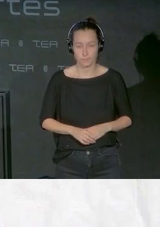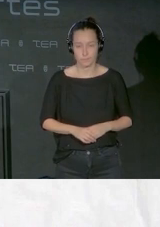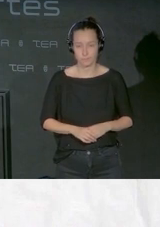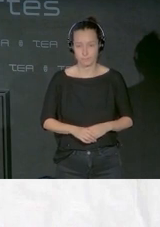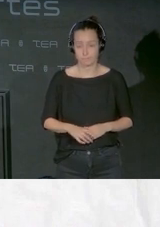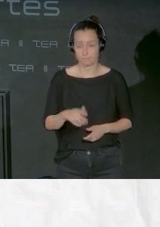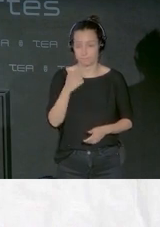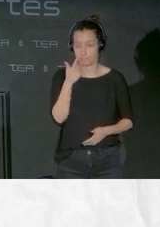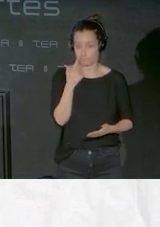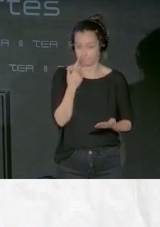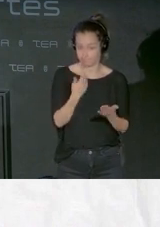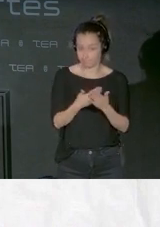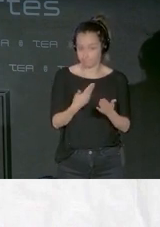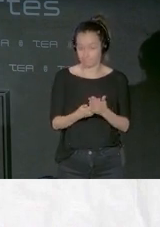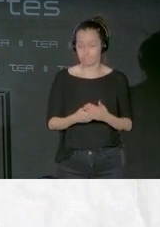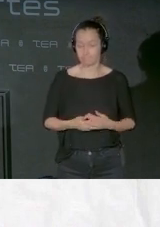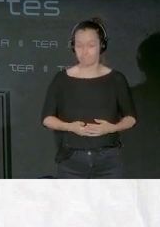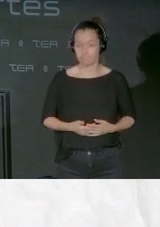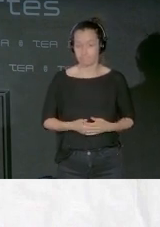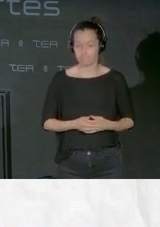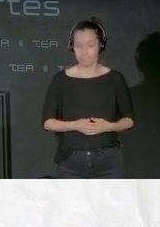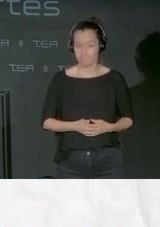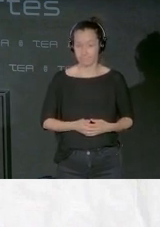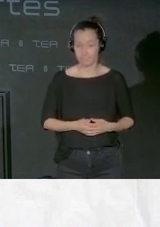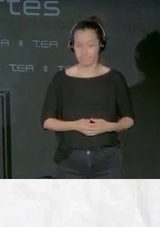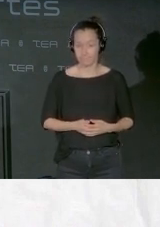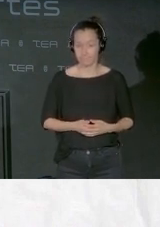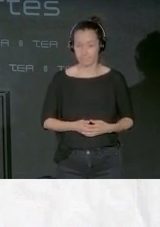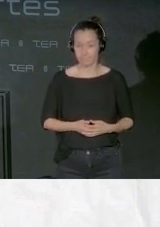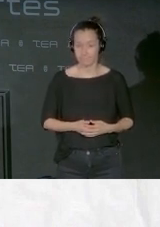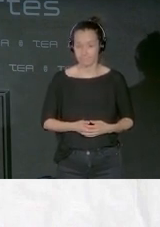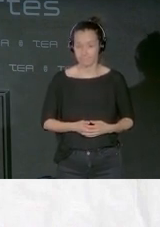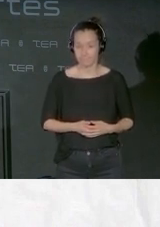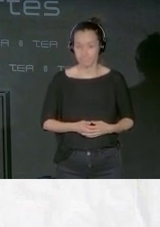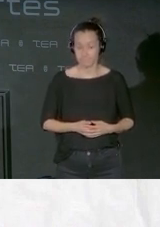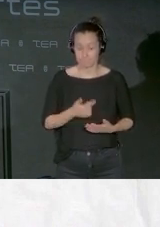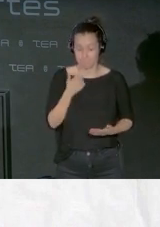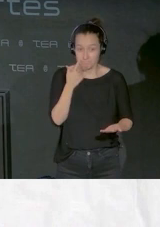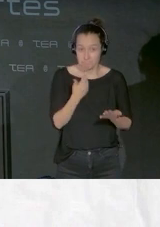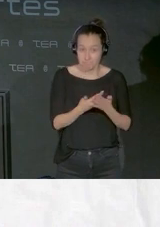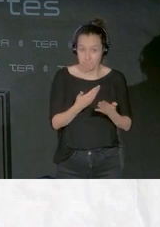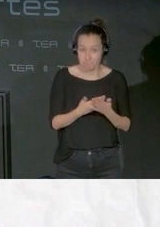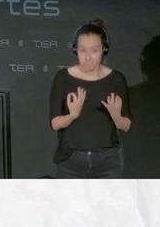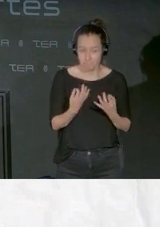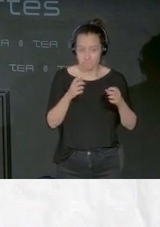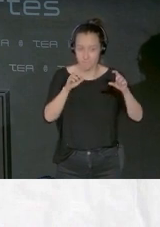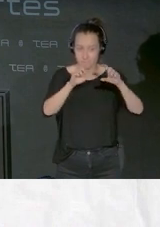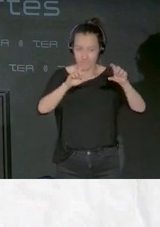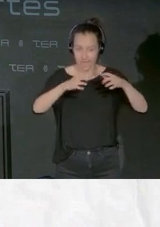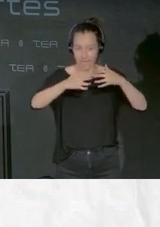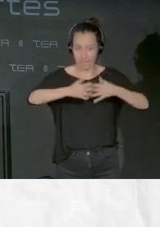going on in the market, be it in terms of how the industry finances itself, be it in terms of how,